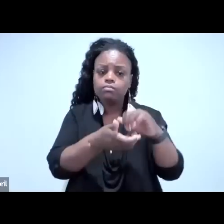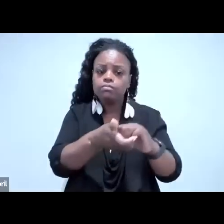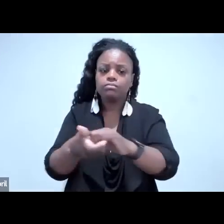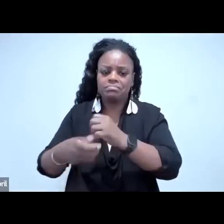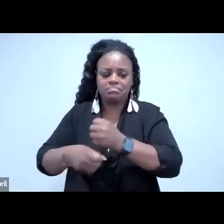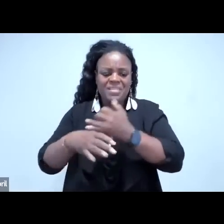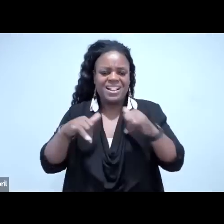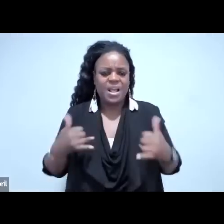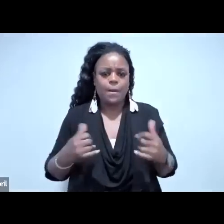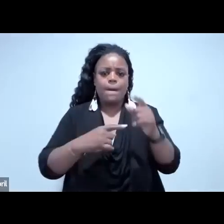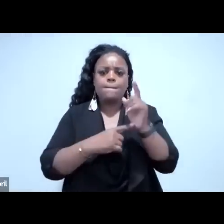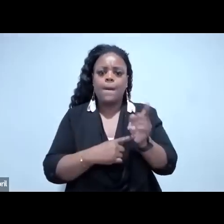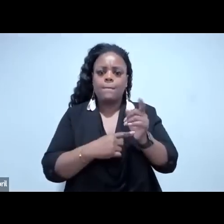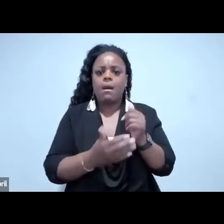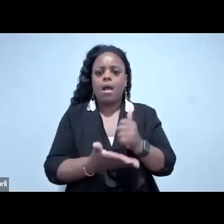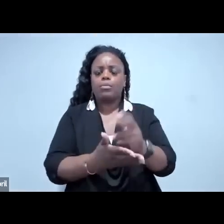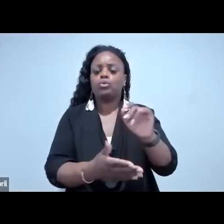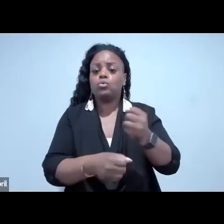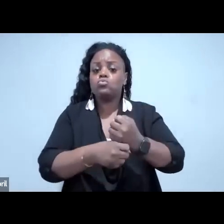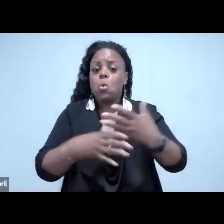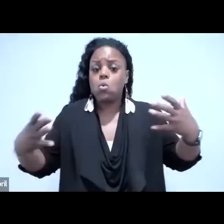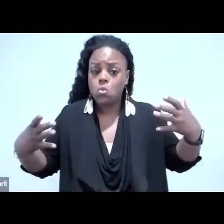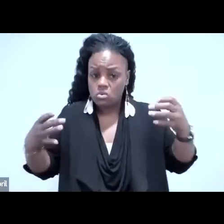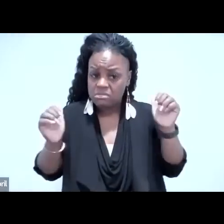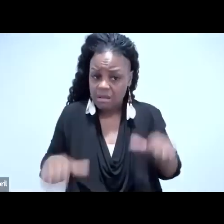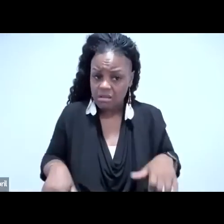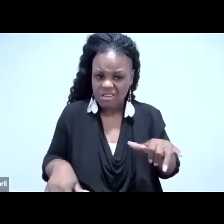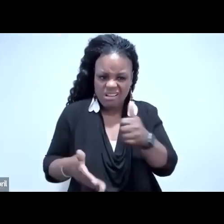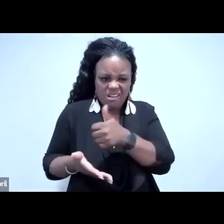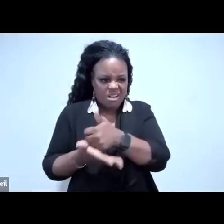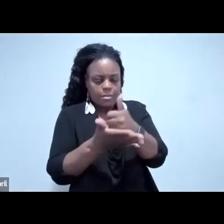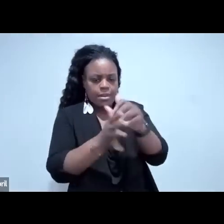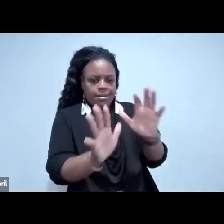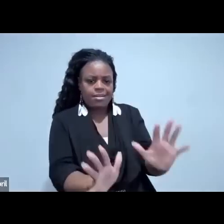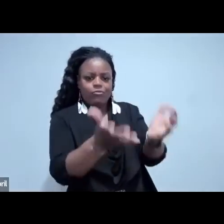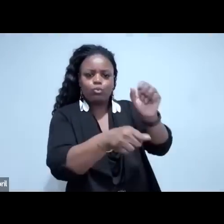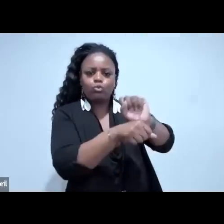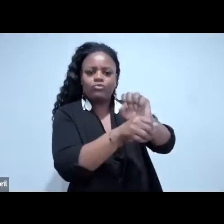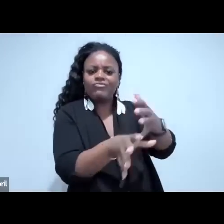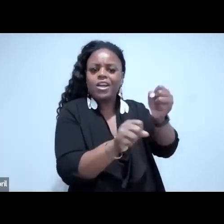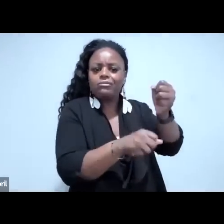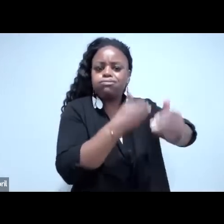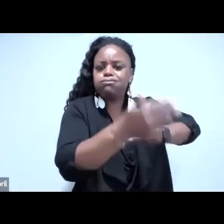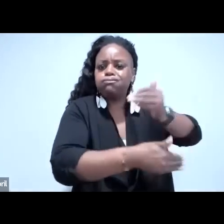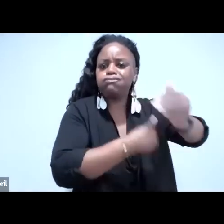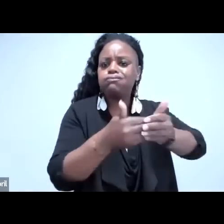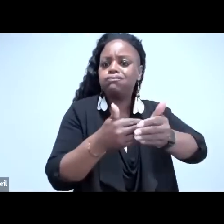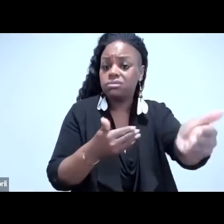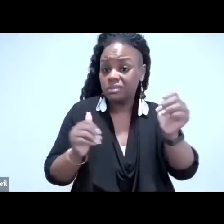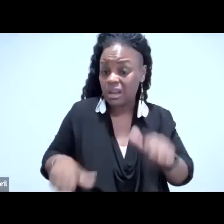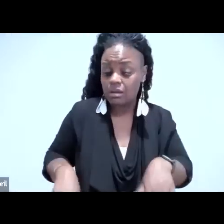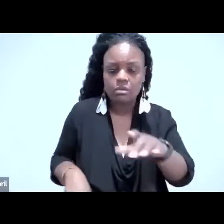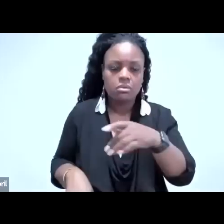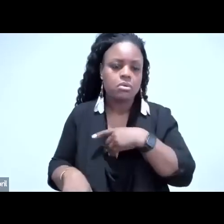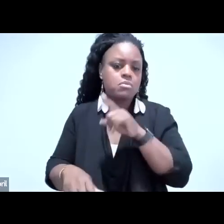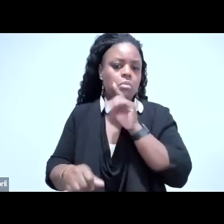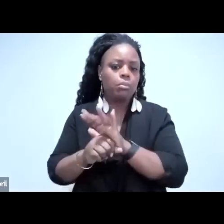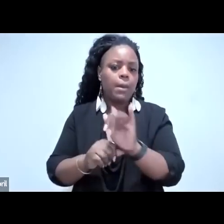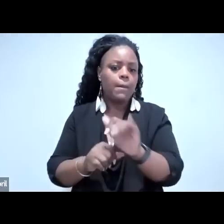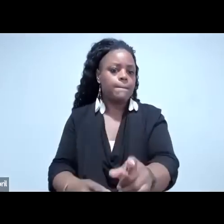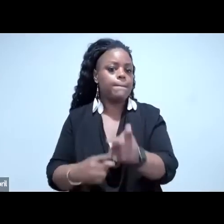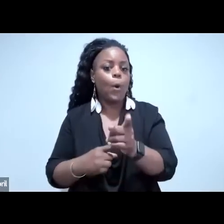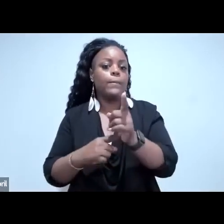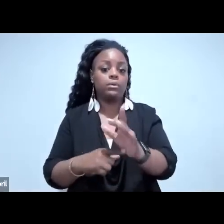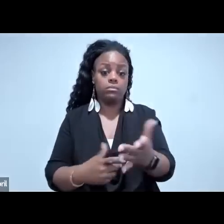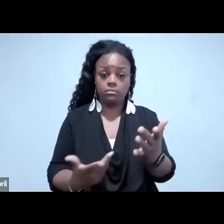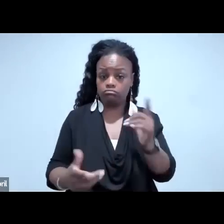and further. Can this promising moment be turned into a truly lasting, larger movement? So we will